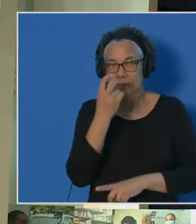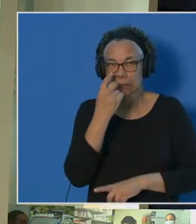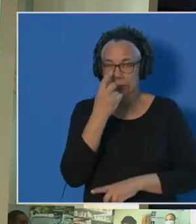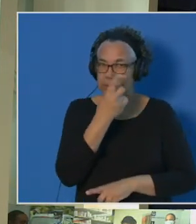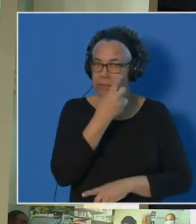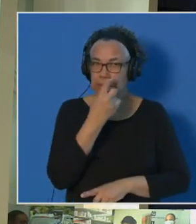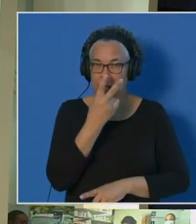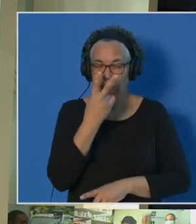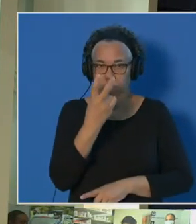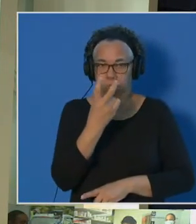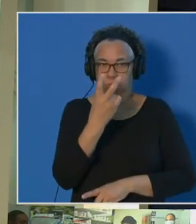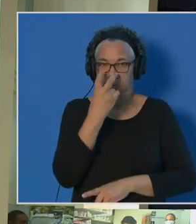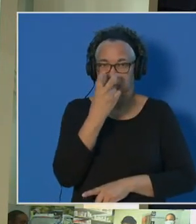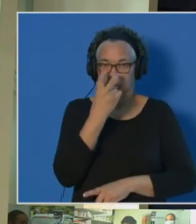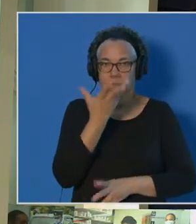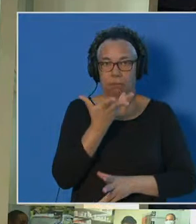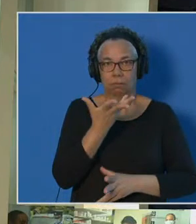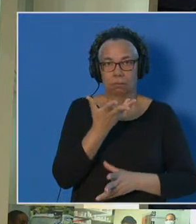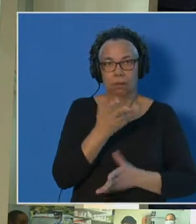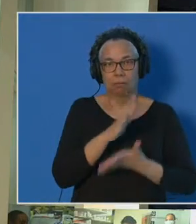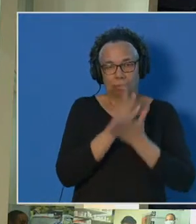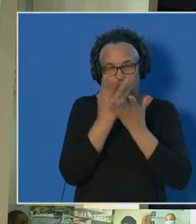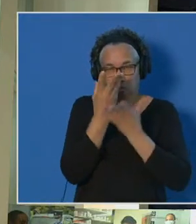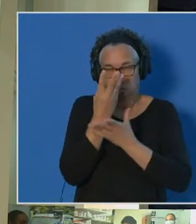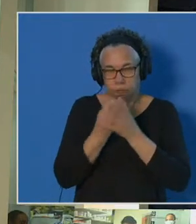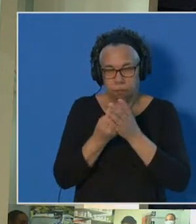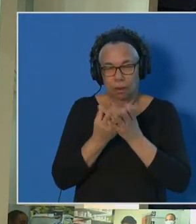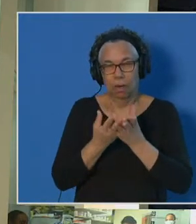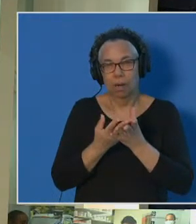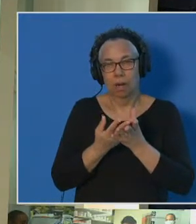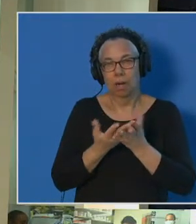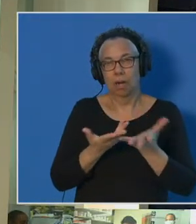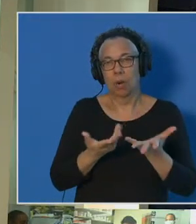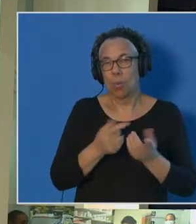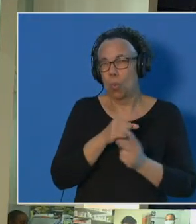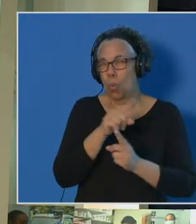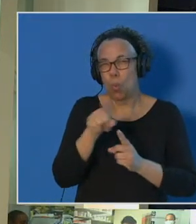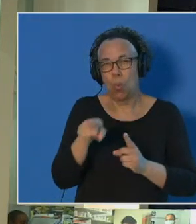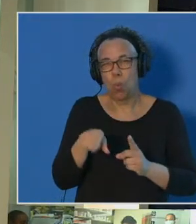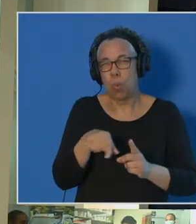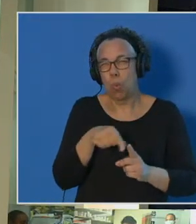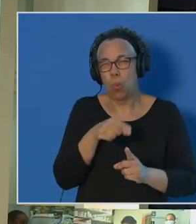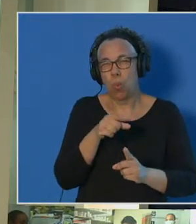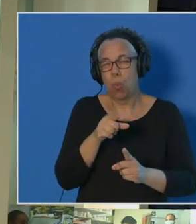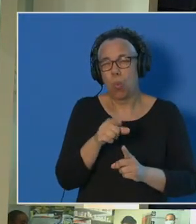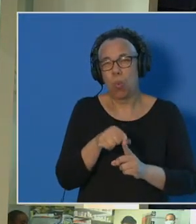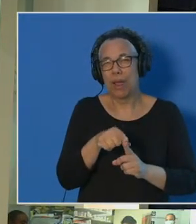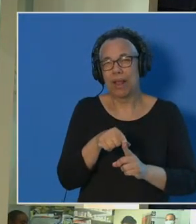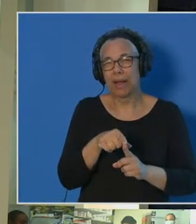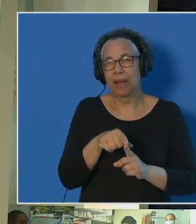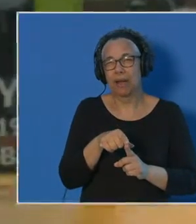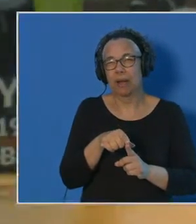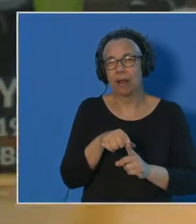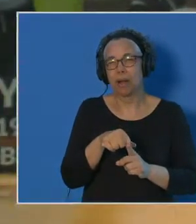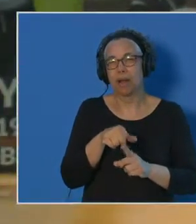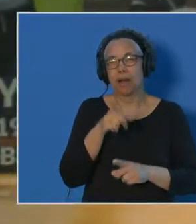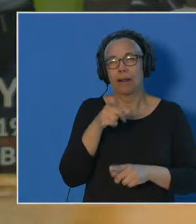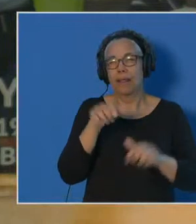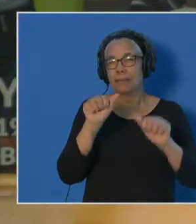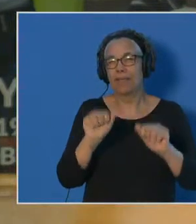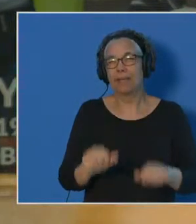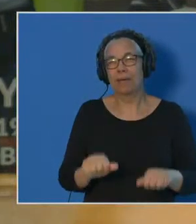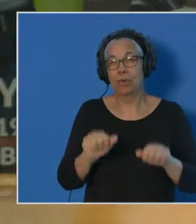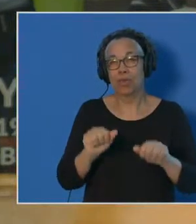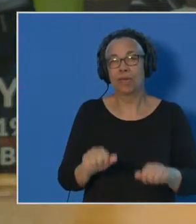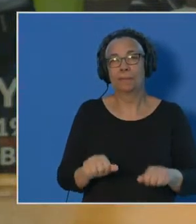due to get surgery a time ago. His question is, when would he be able to get,